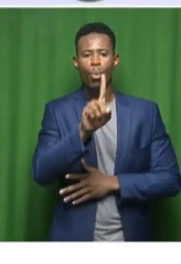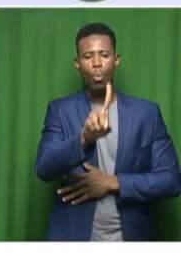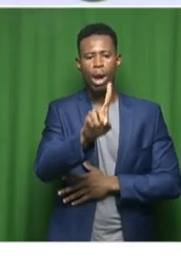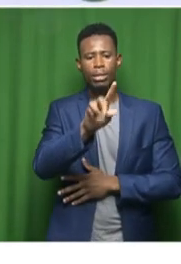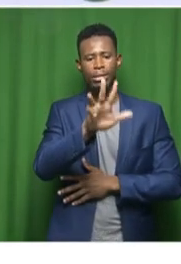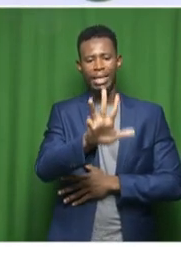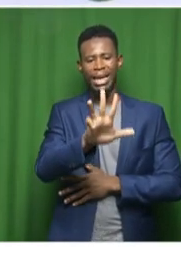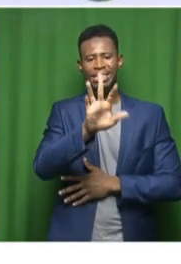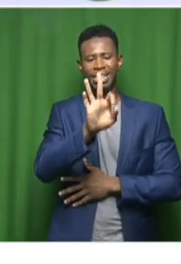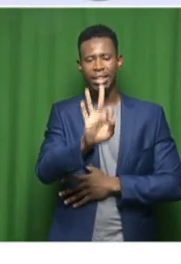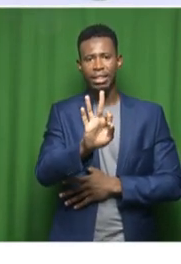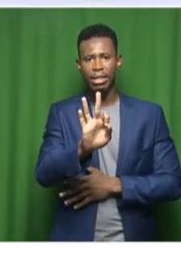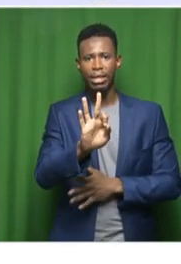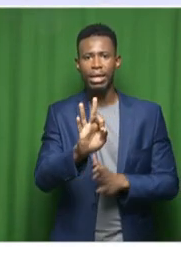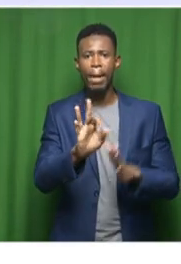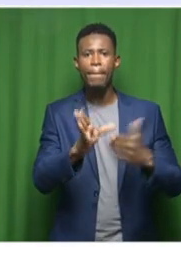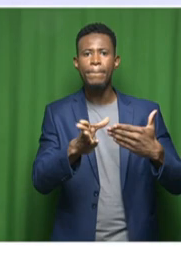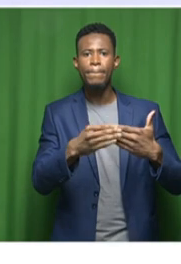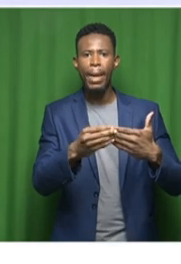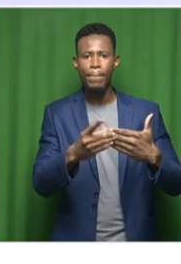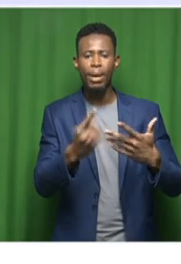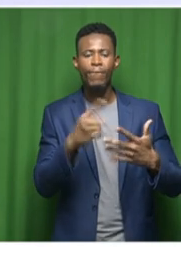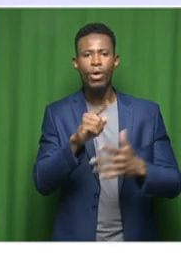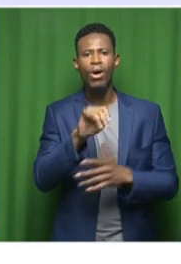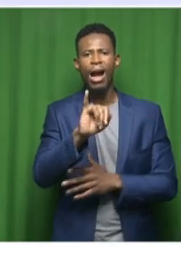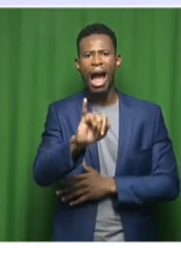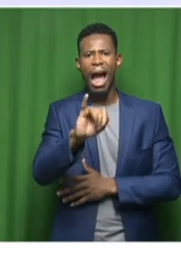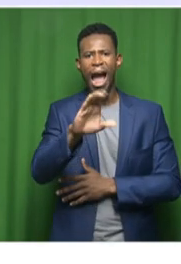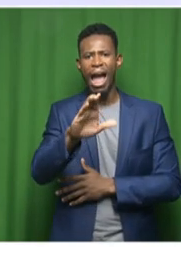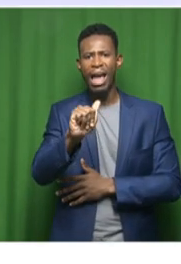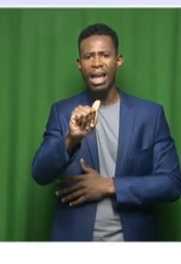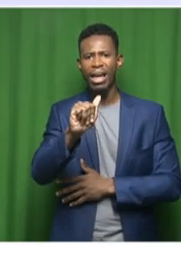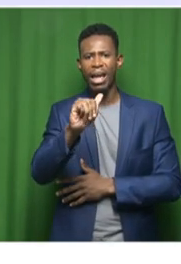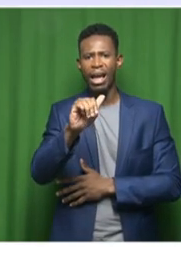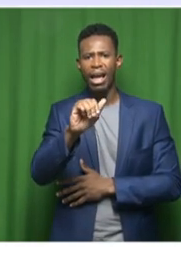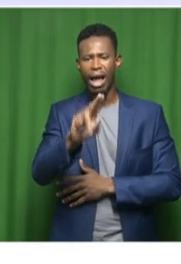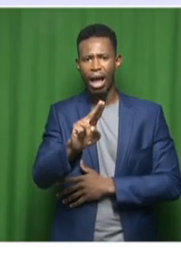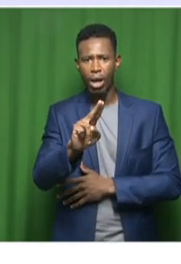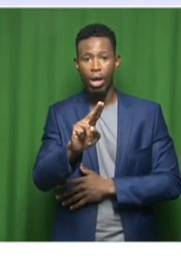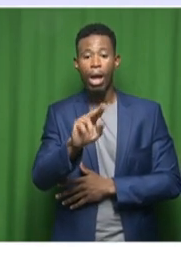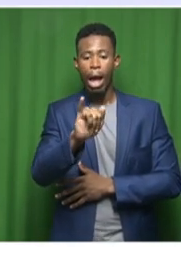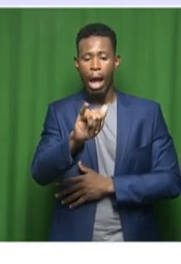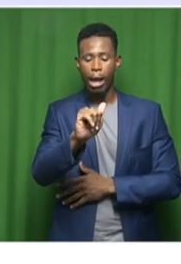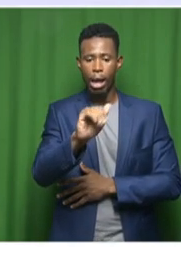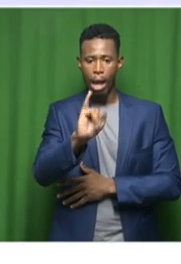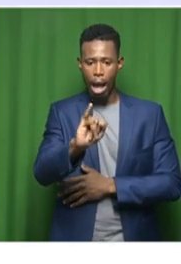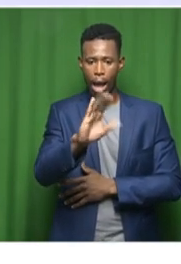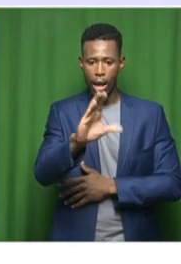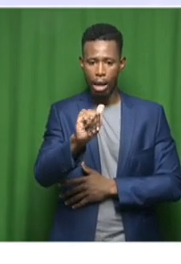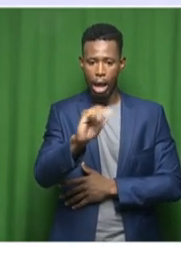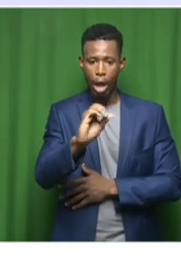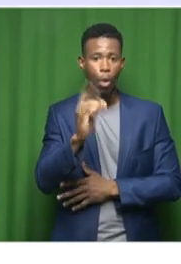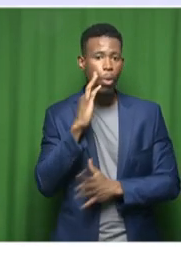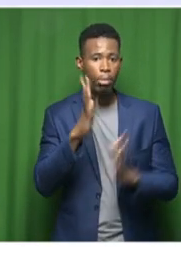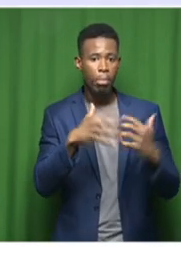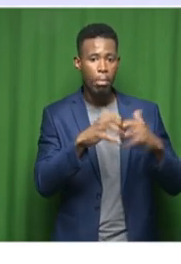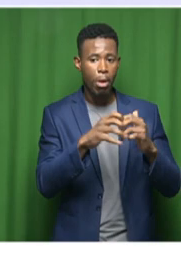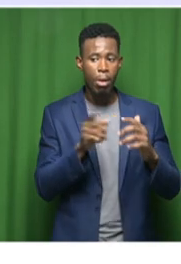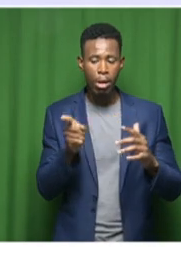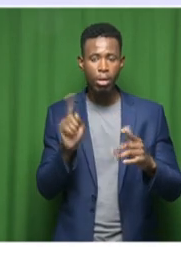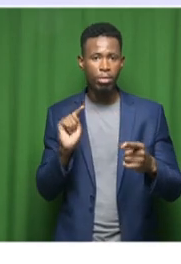member states of ICAO. Now, it has been there since 1944 when ICAO was established, and it has been said, I